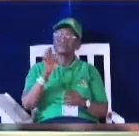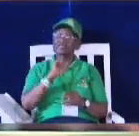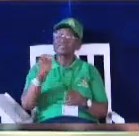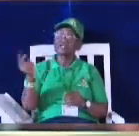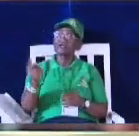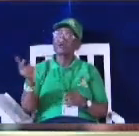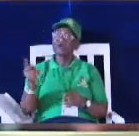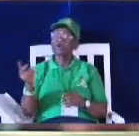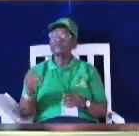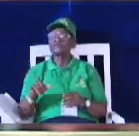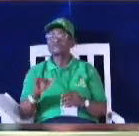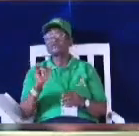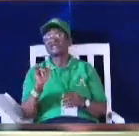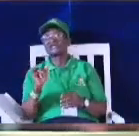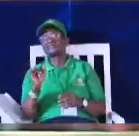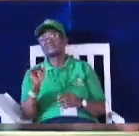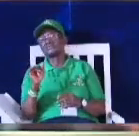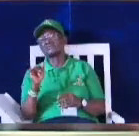is a fellow you